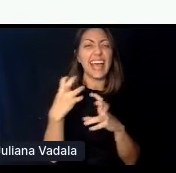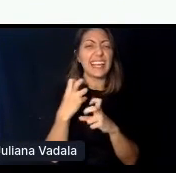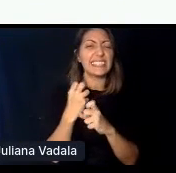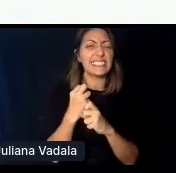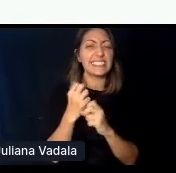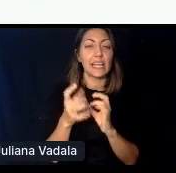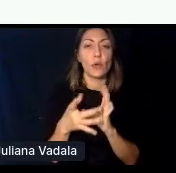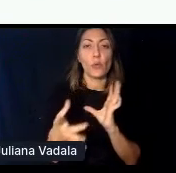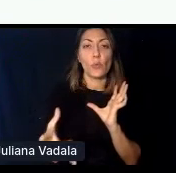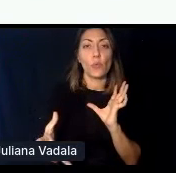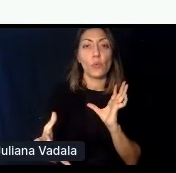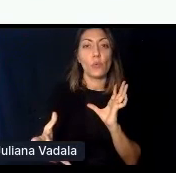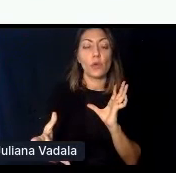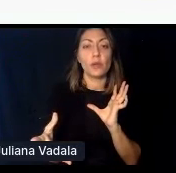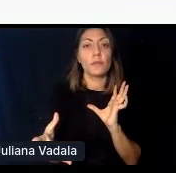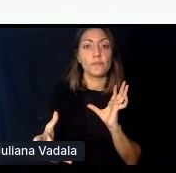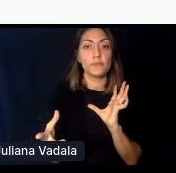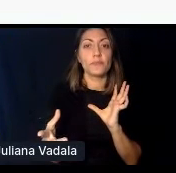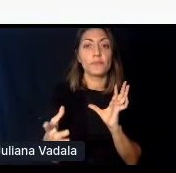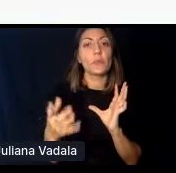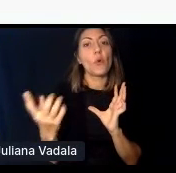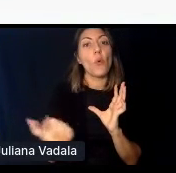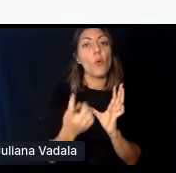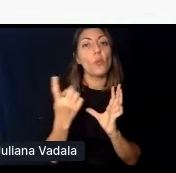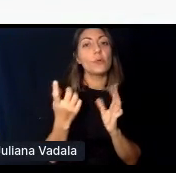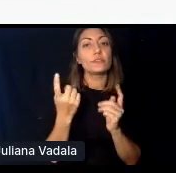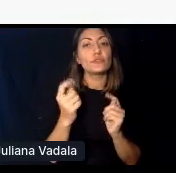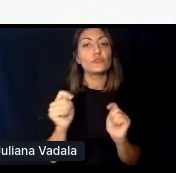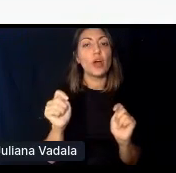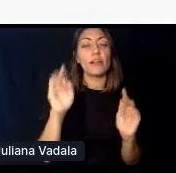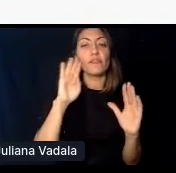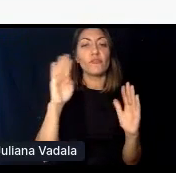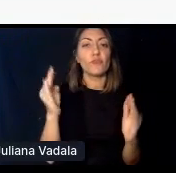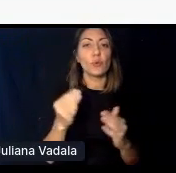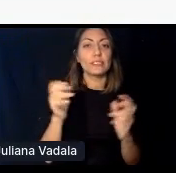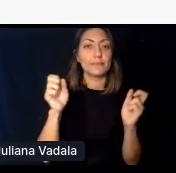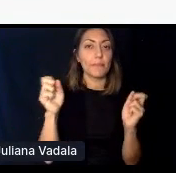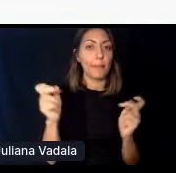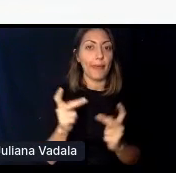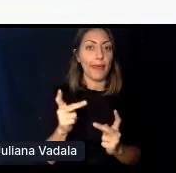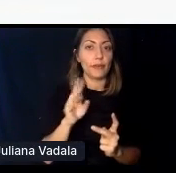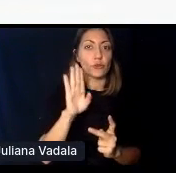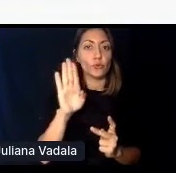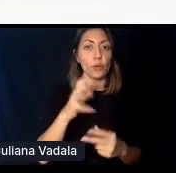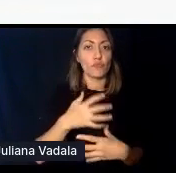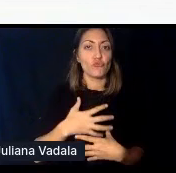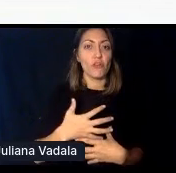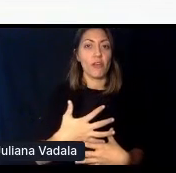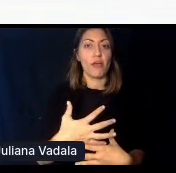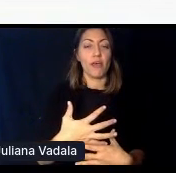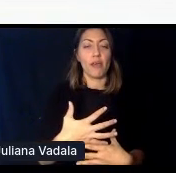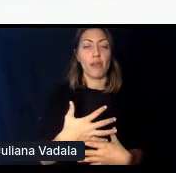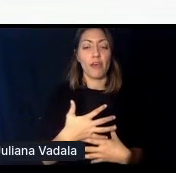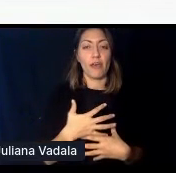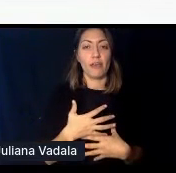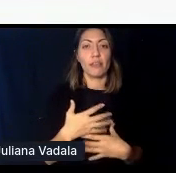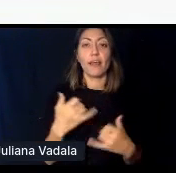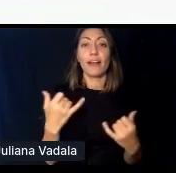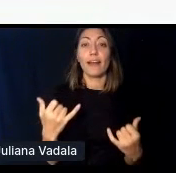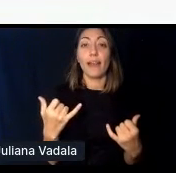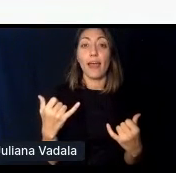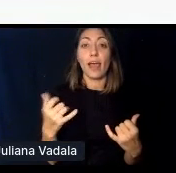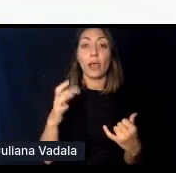inner self, always going back to the breath. Expand your awareness outward to your surroundings even further. Bring